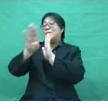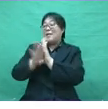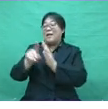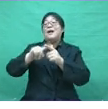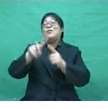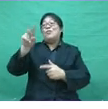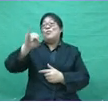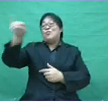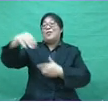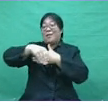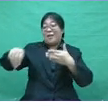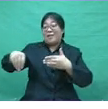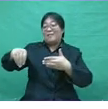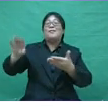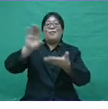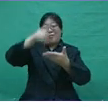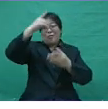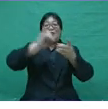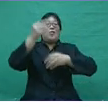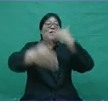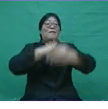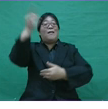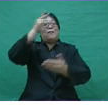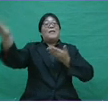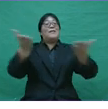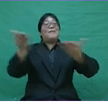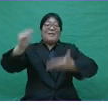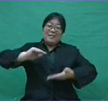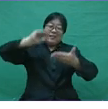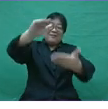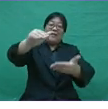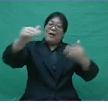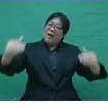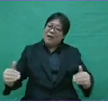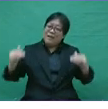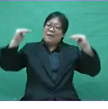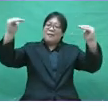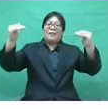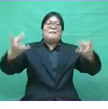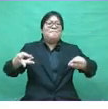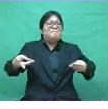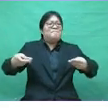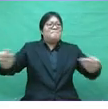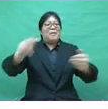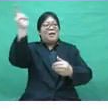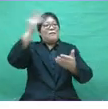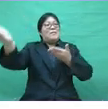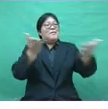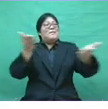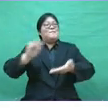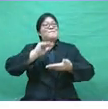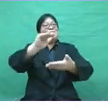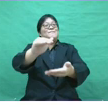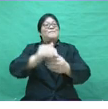million ringgit for digitalization of government service delivery to enhance efficiency of government service delivery